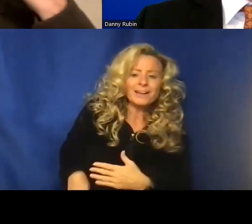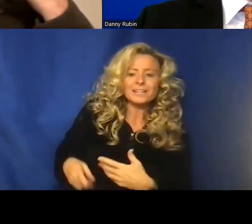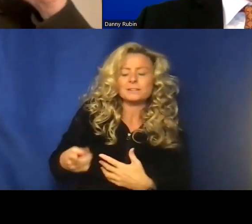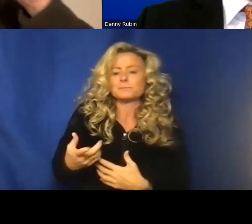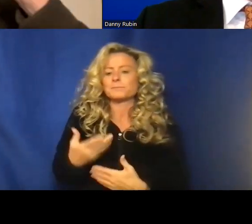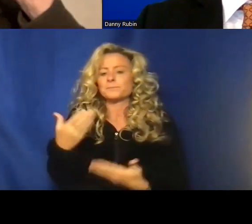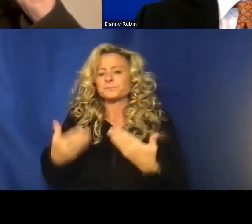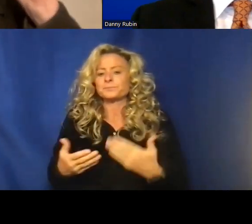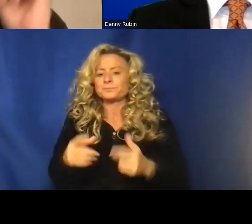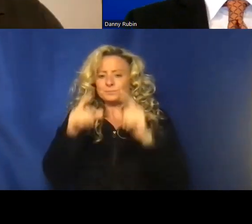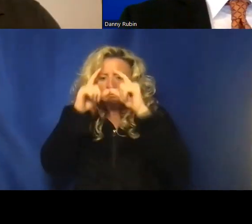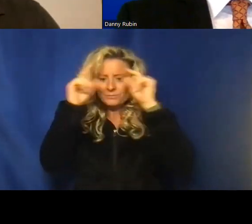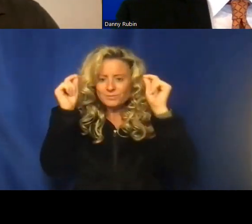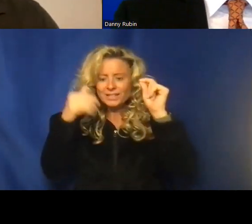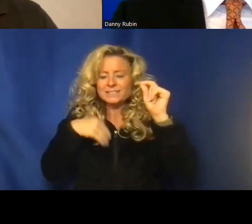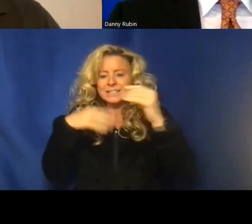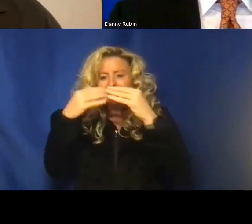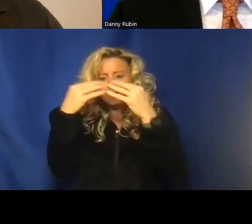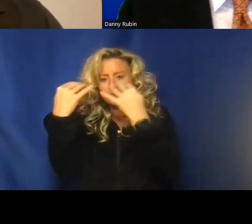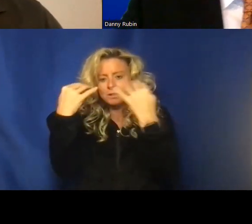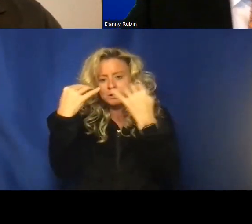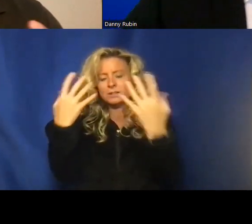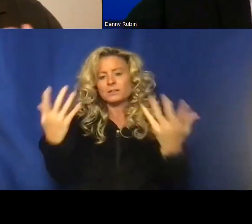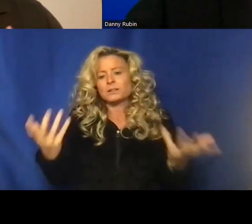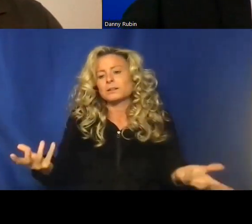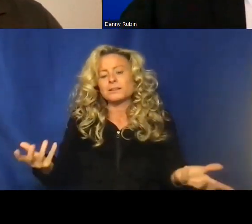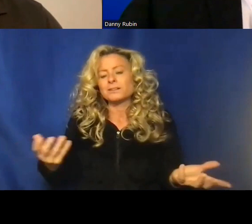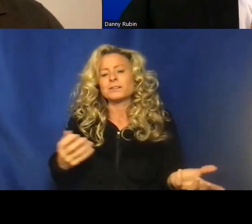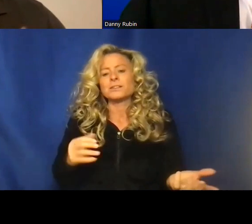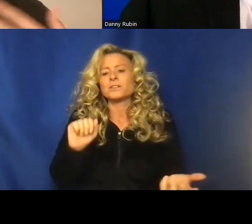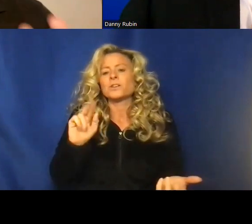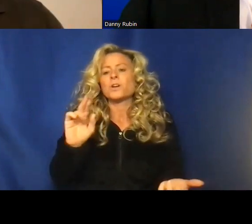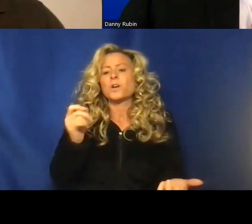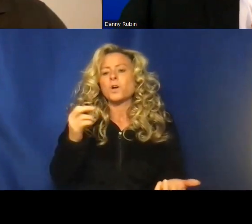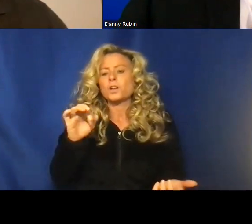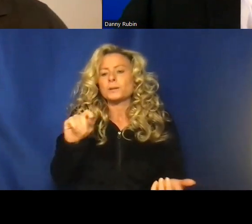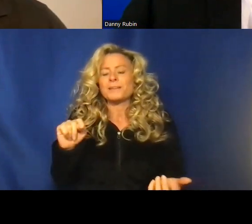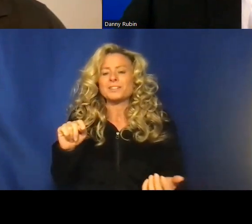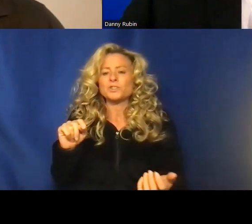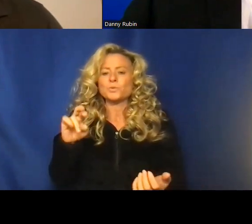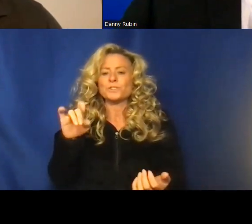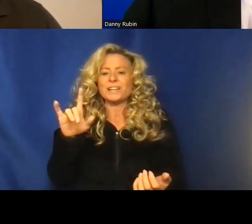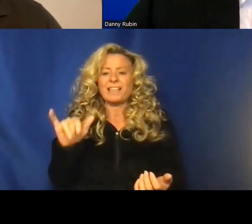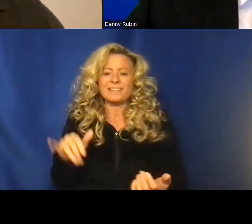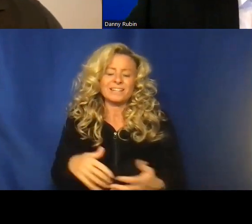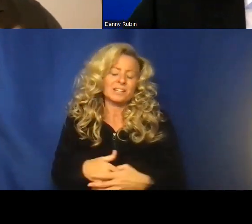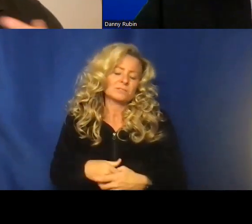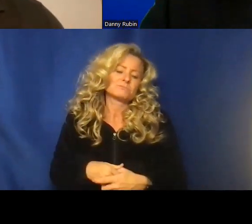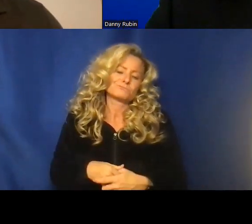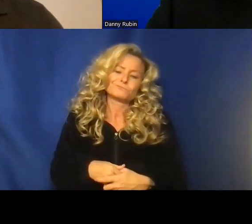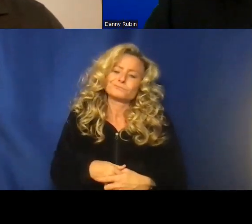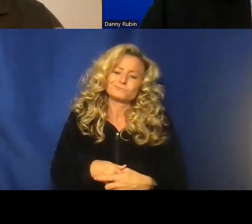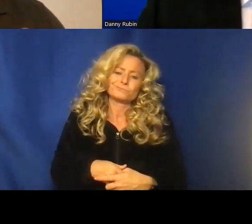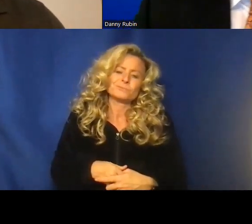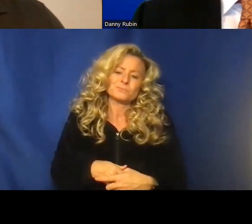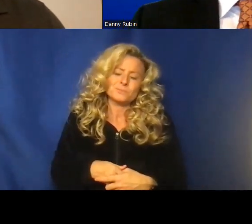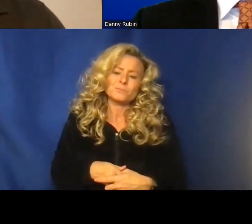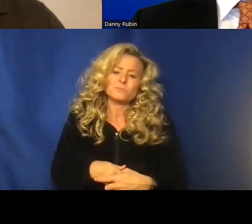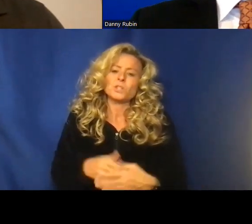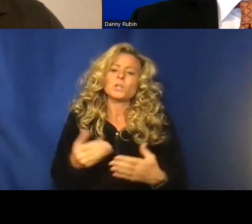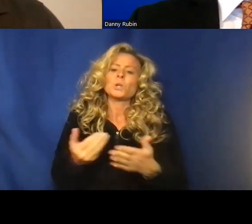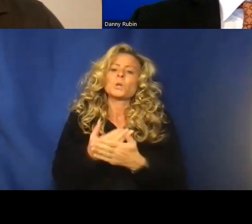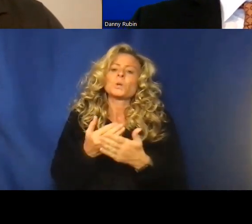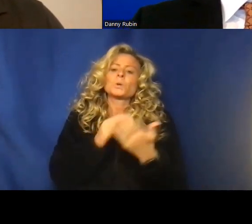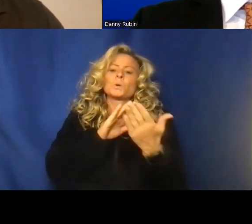eventually maybe glasses that have little screens on them. Augmented reality is going to continue to improve. So there's going to be new